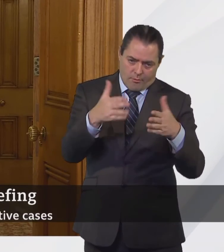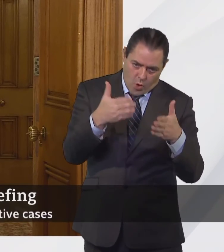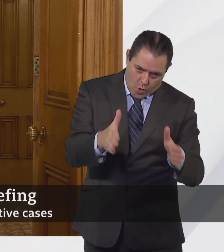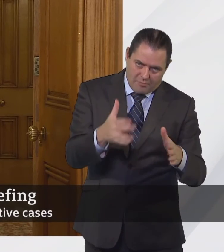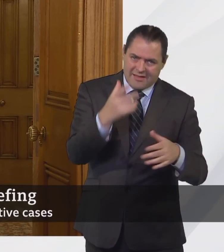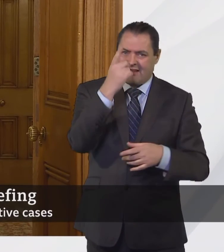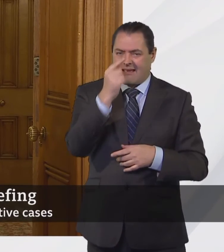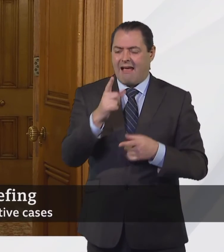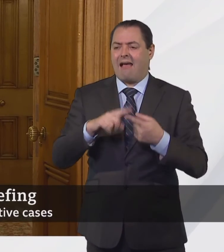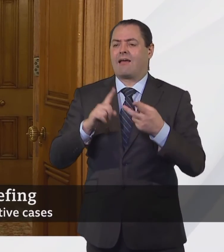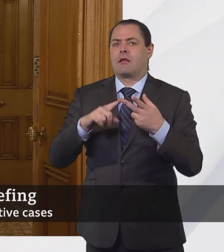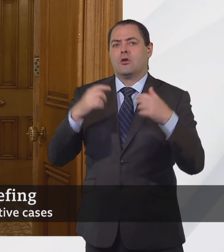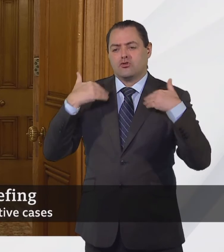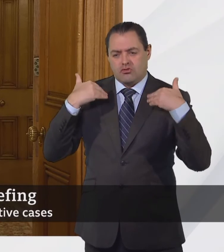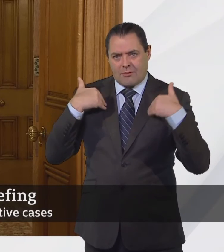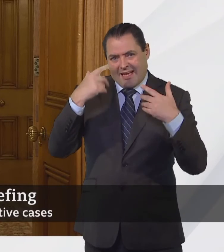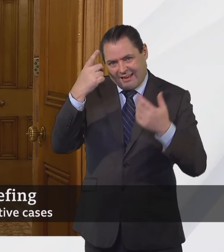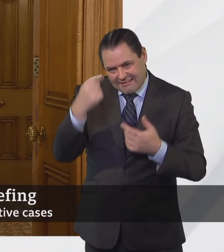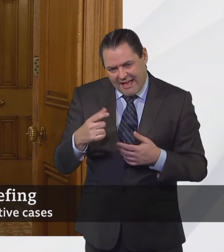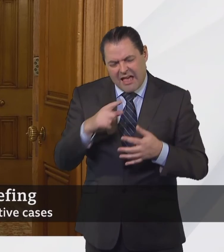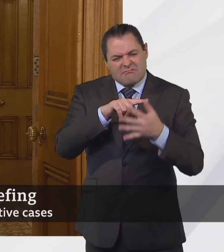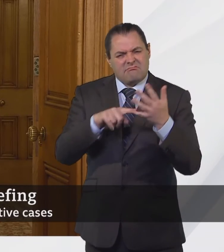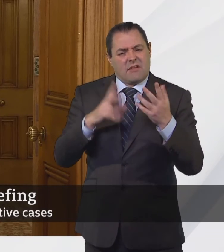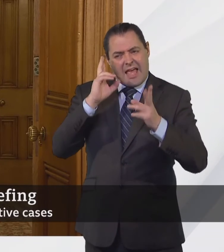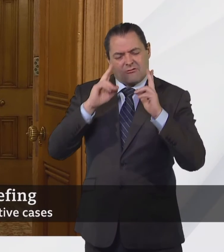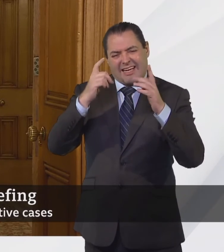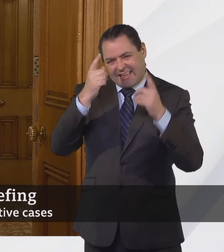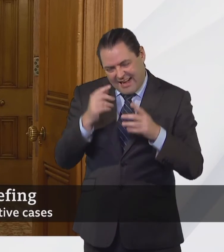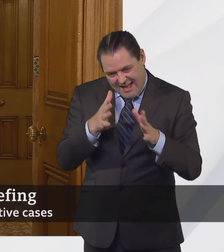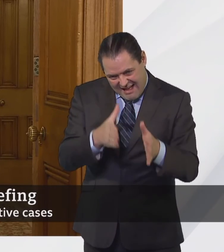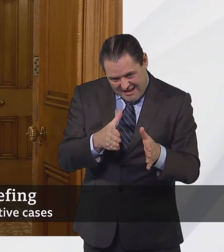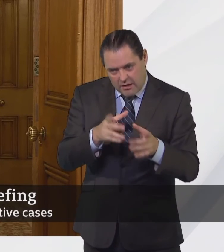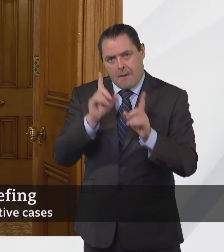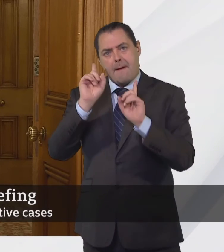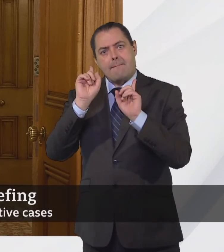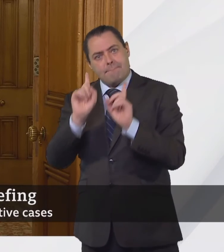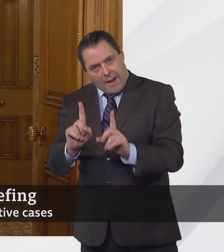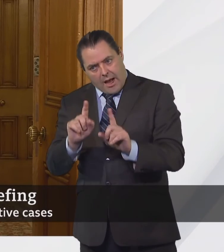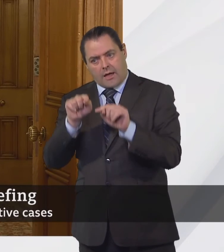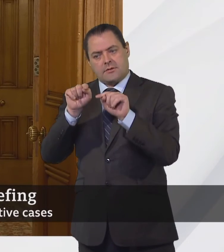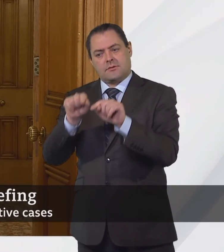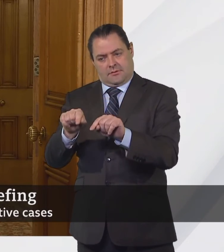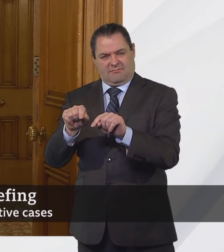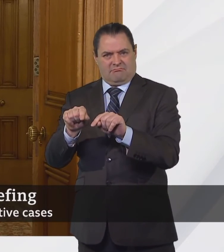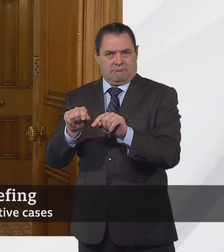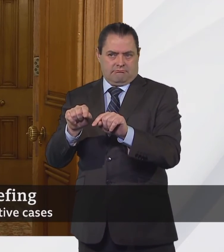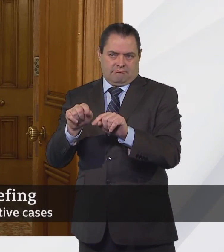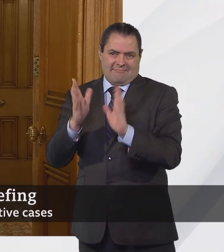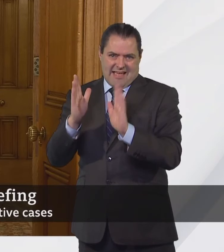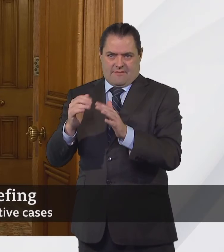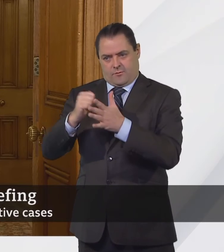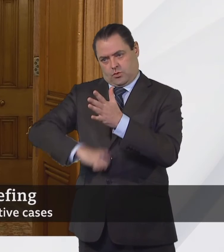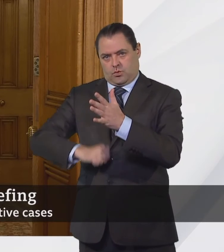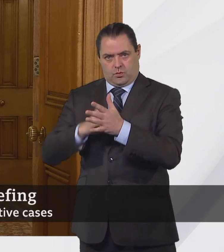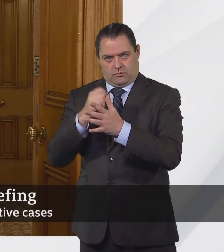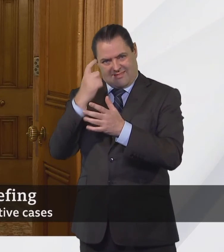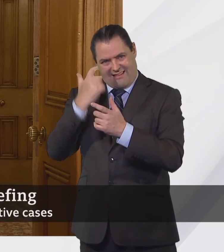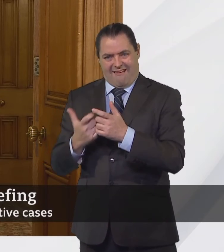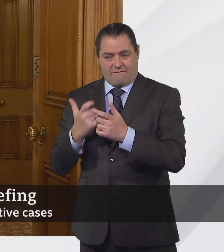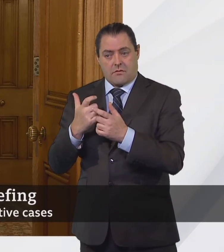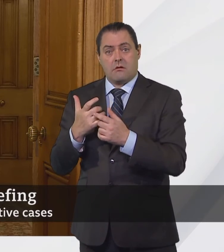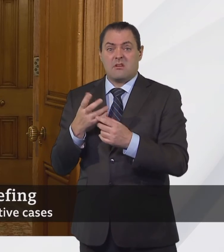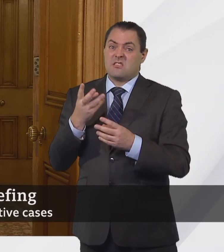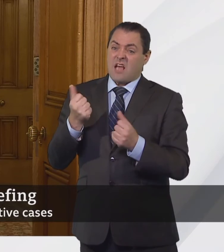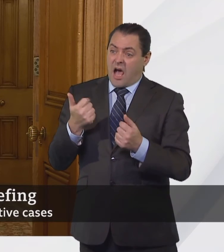is that for those communities that are in tier 3 or and who feel that they've endured so much for so